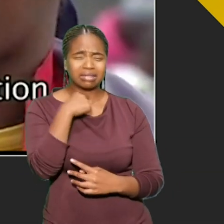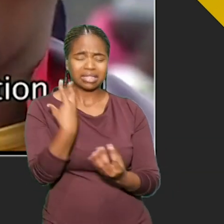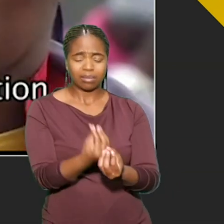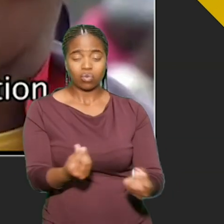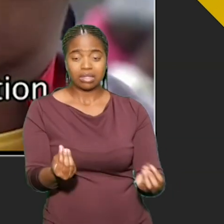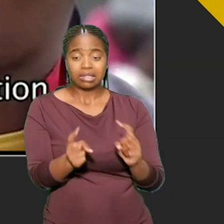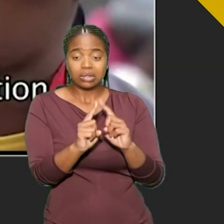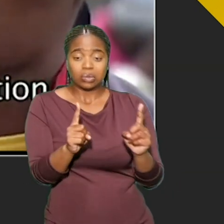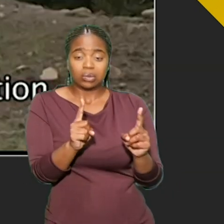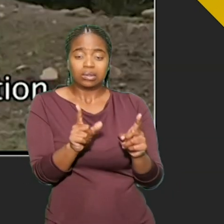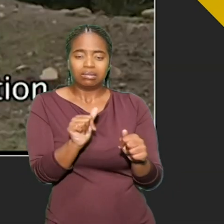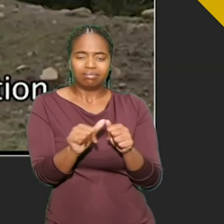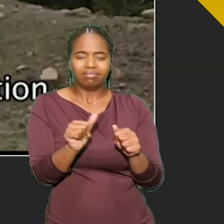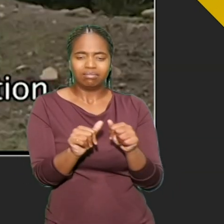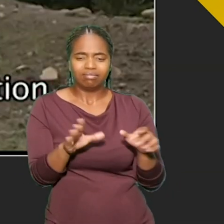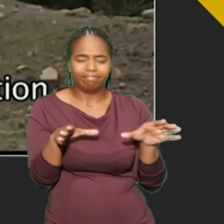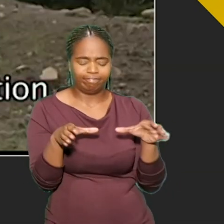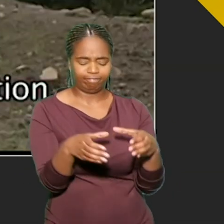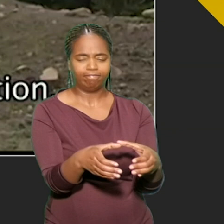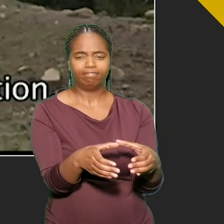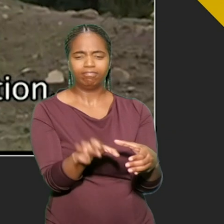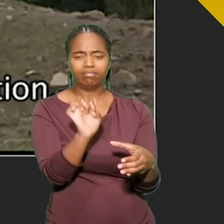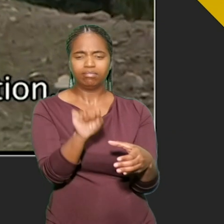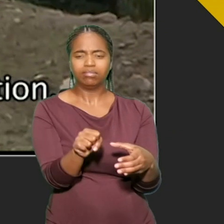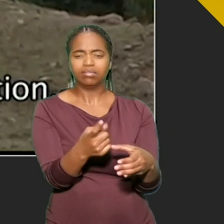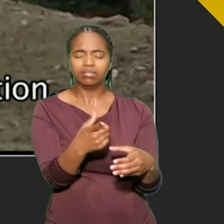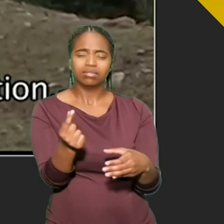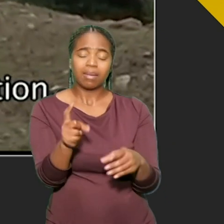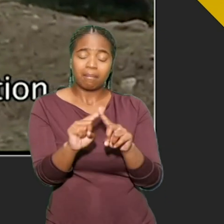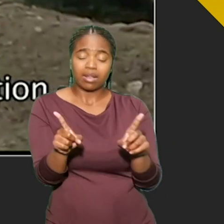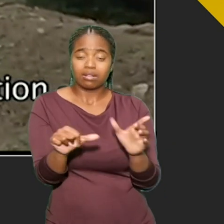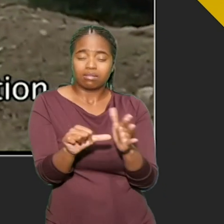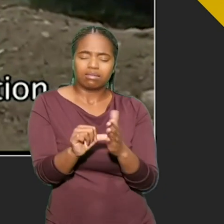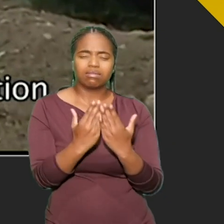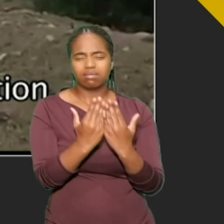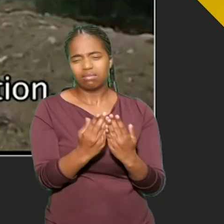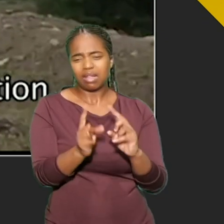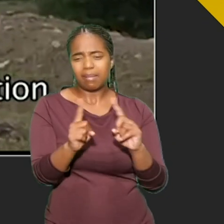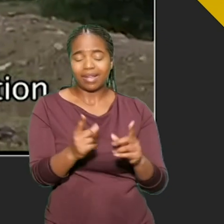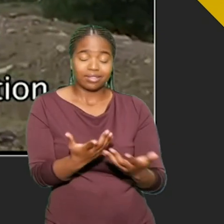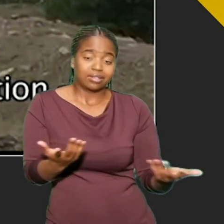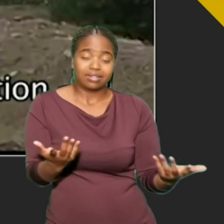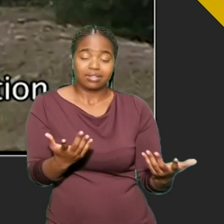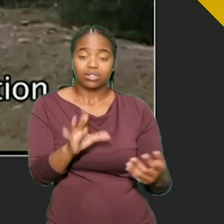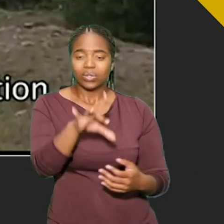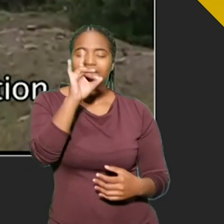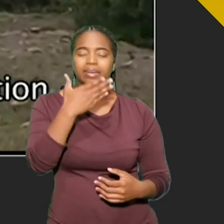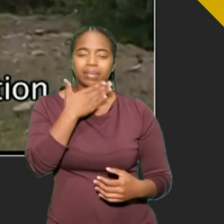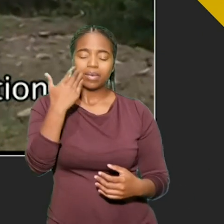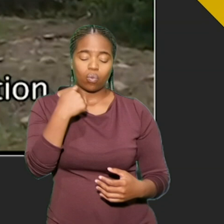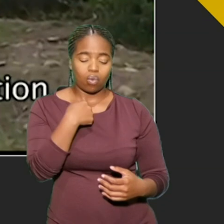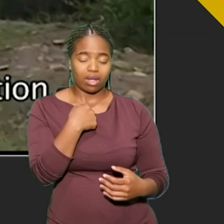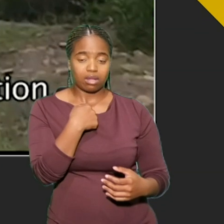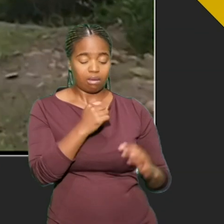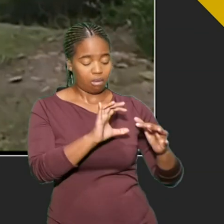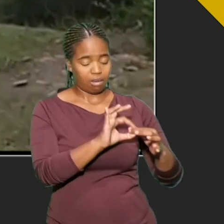into yobana asaba sizobathi sizothini bafuna into yobana baphume befundile qha uba ngenxa yemeko asinandlela baye ke